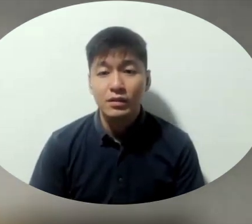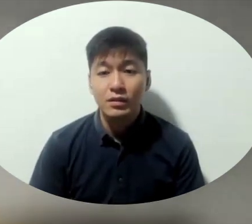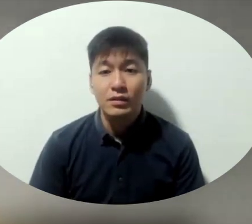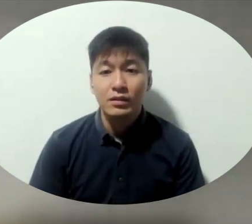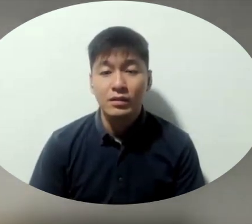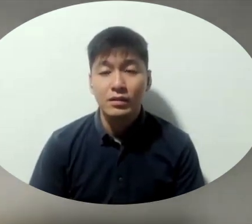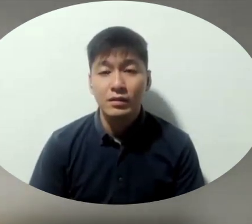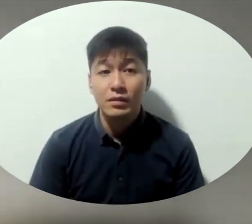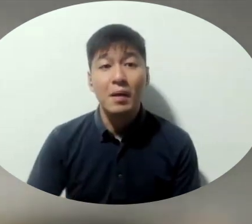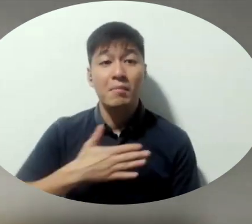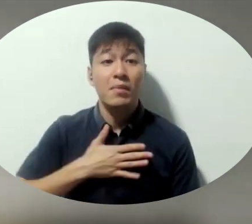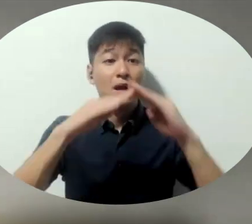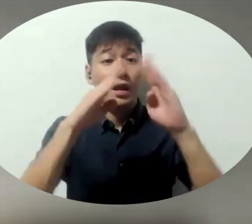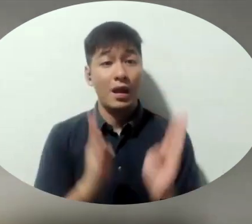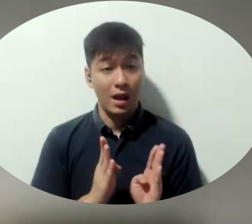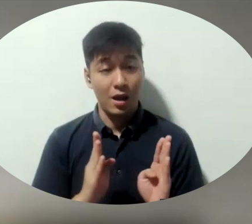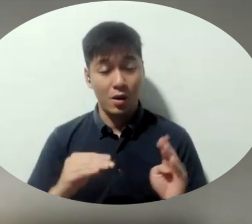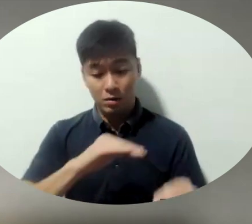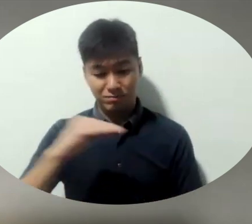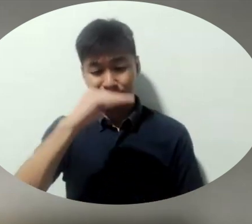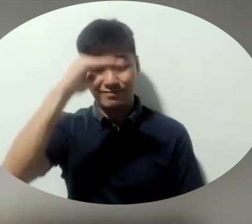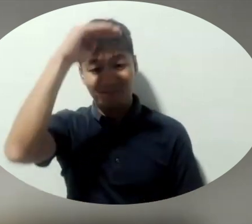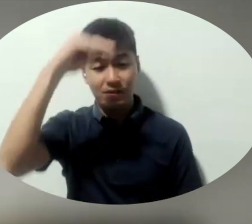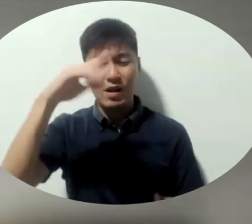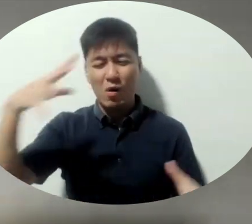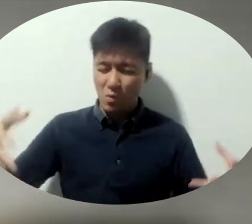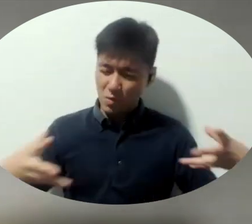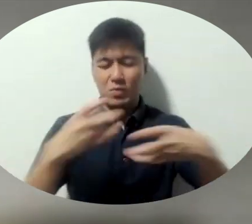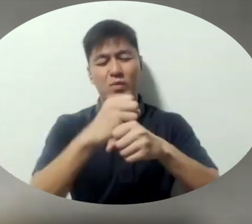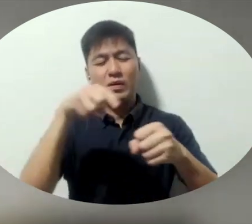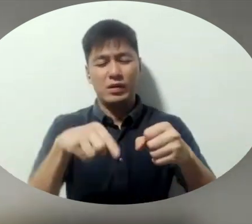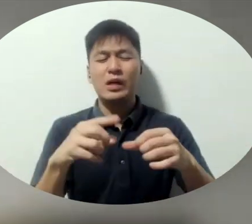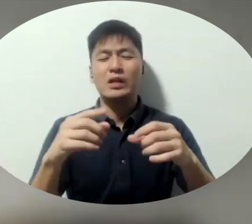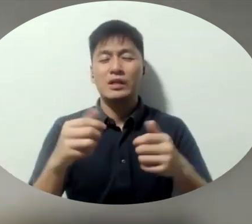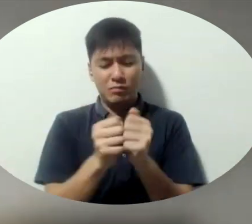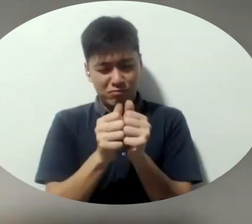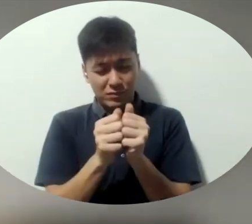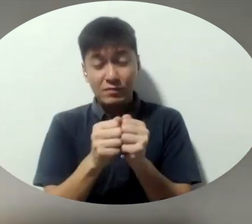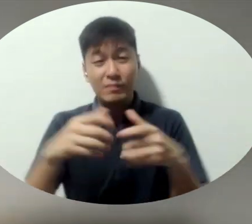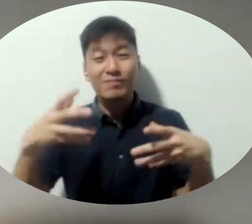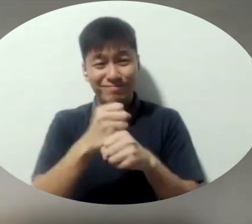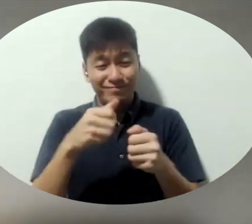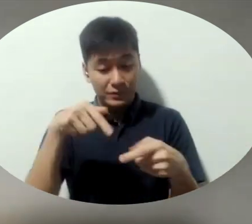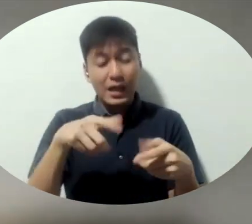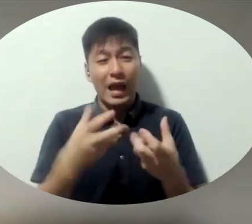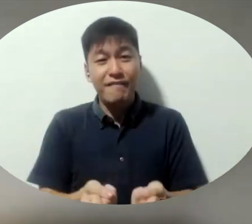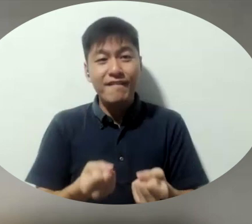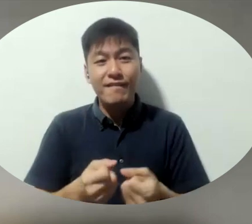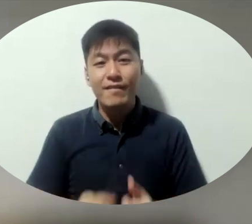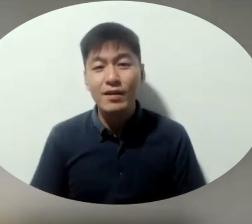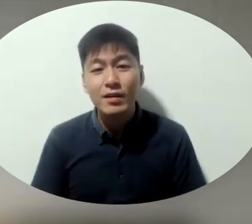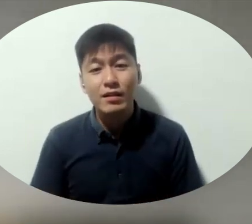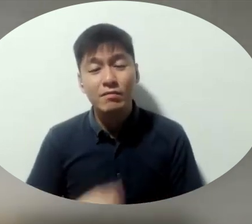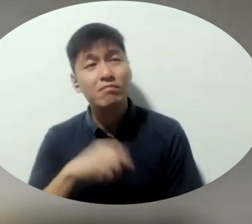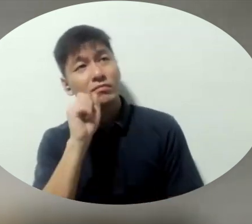ones, because they are familiar with my father and my mother, and they take them around while I'm doing what I need to do, right? So it gives me time for respite. It gives